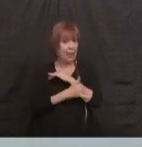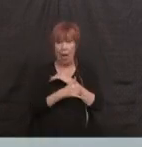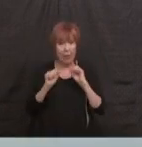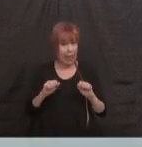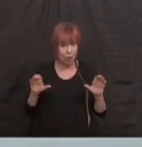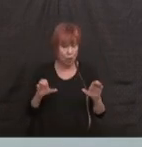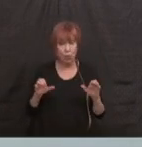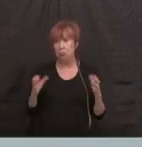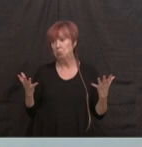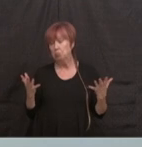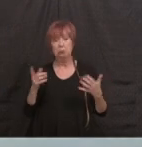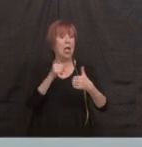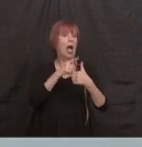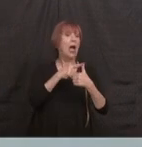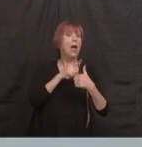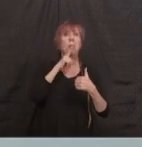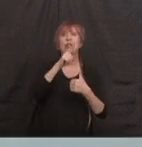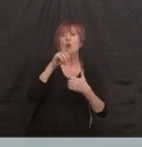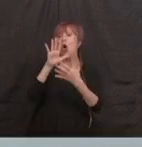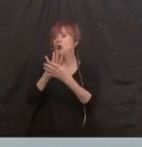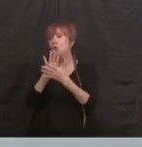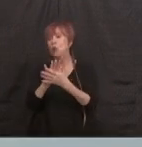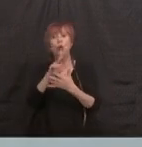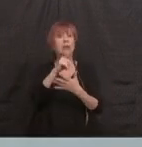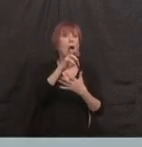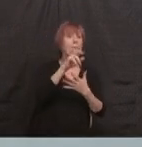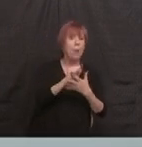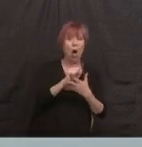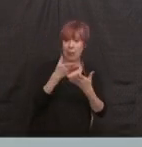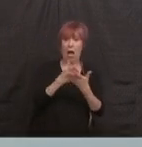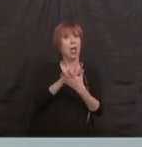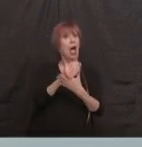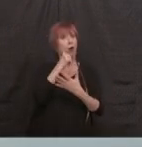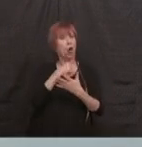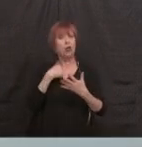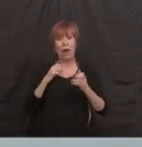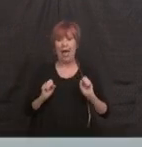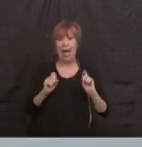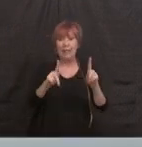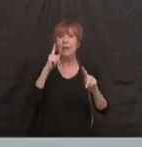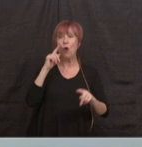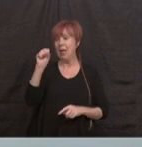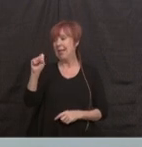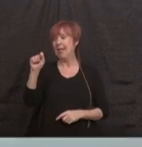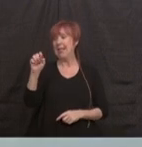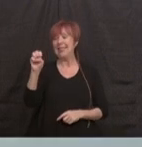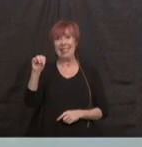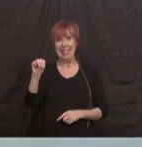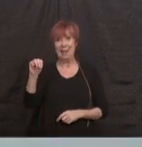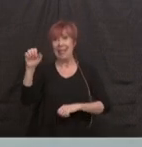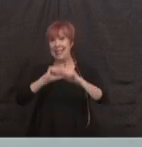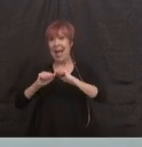that their schools and their parks are giving girls opportunities for STEAM activities, you know, science,